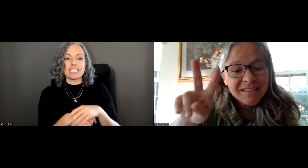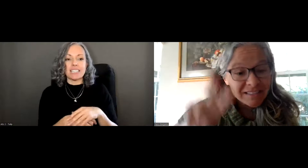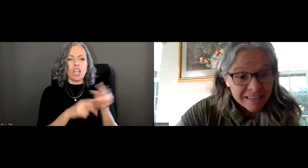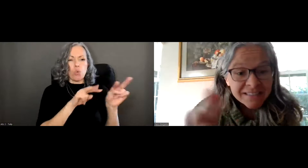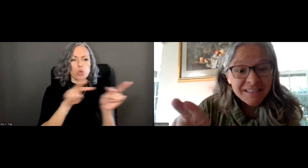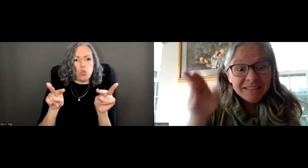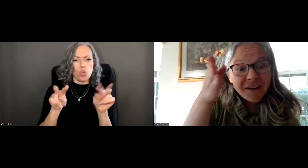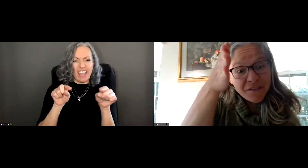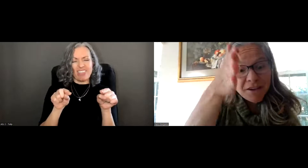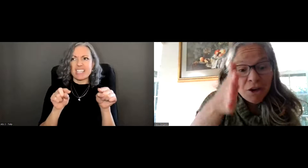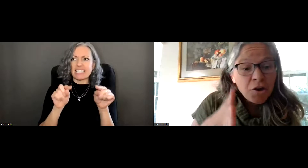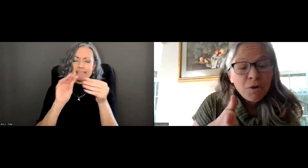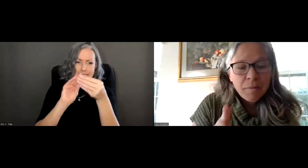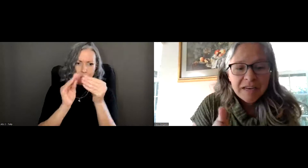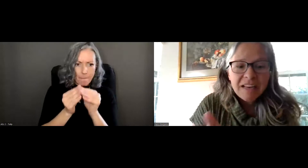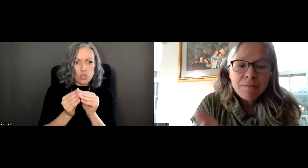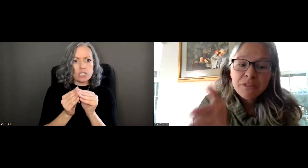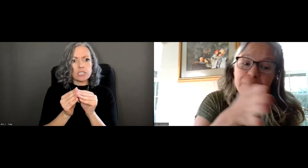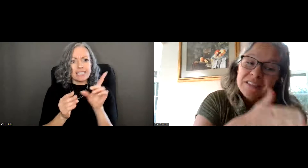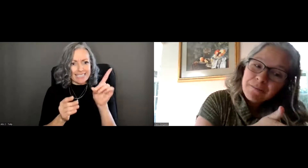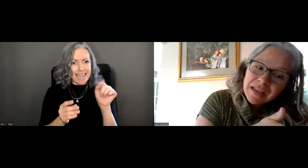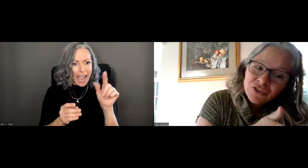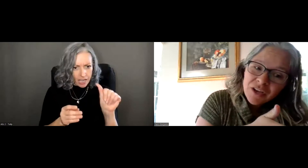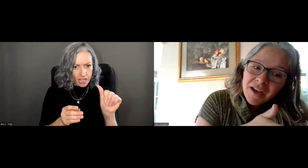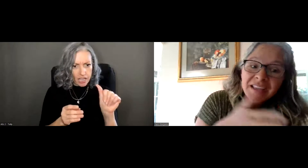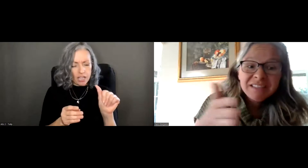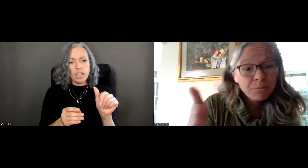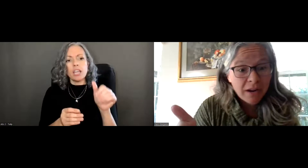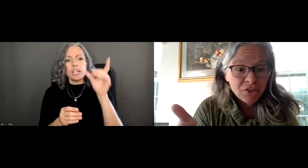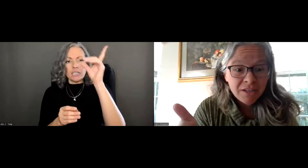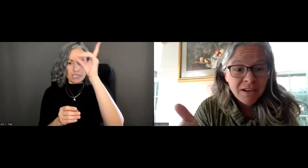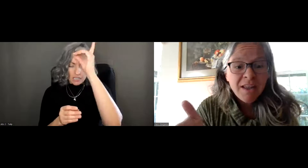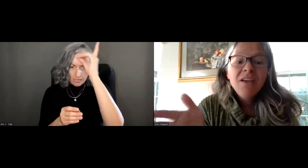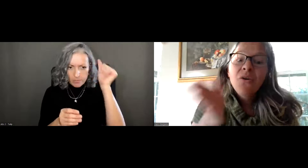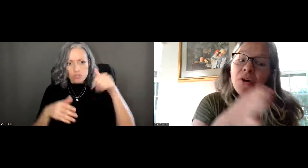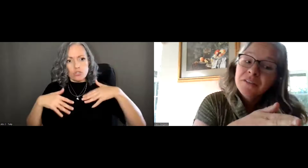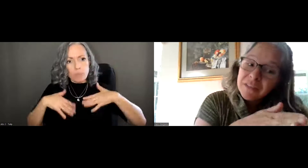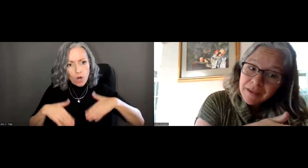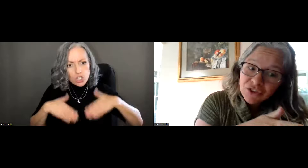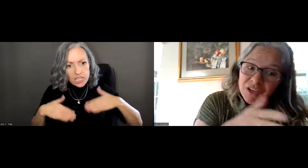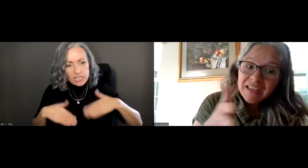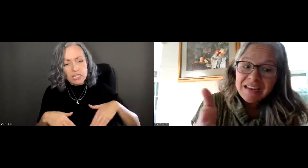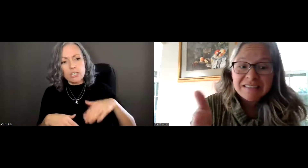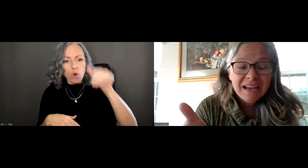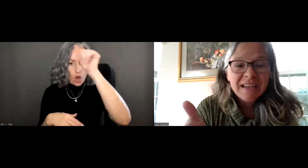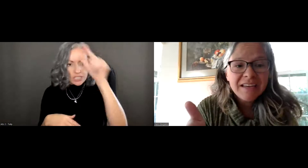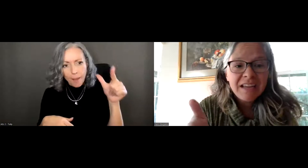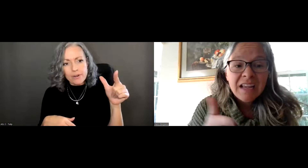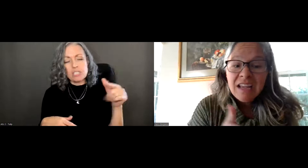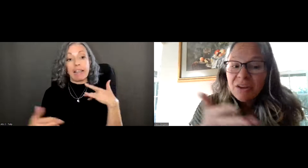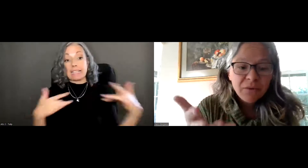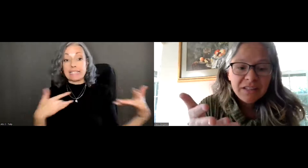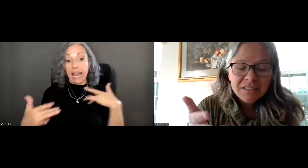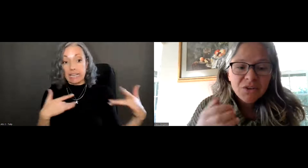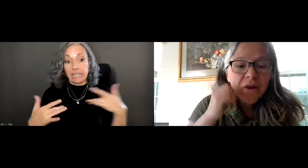at the statistics of the comorbidity between dementia and depression, or dementia and